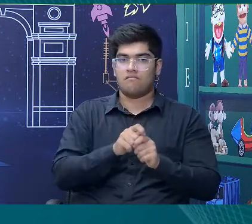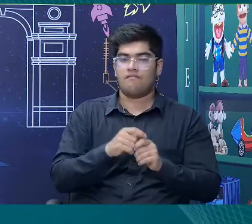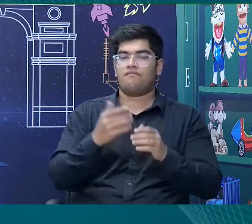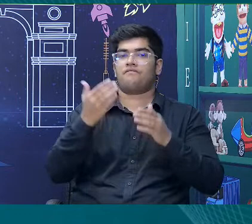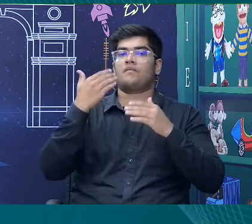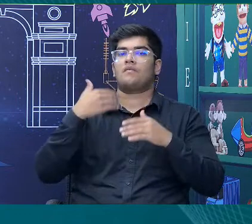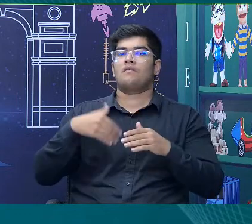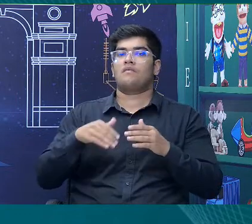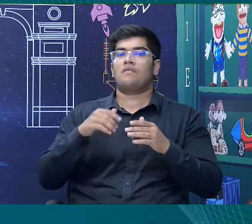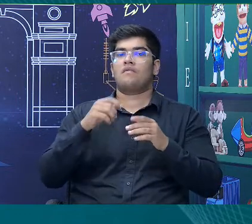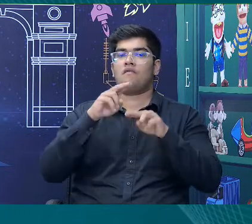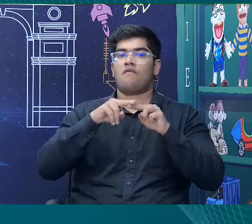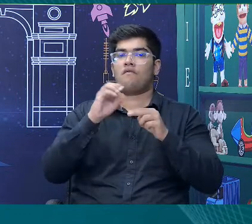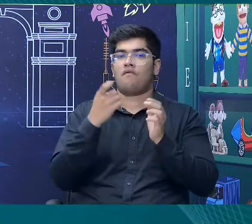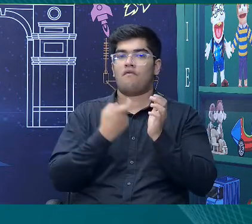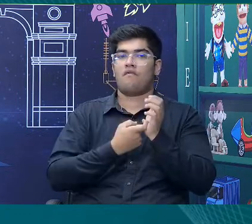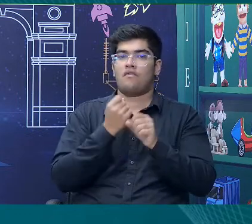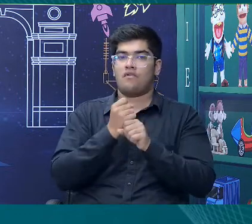forge,